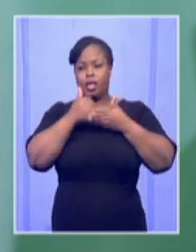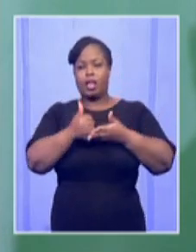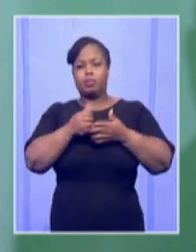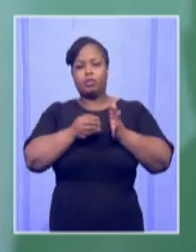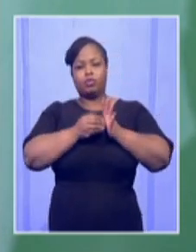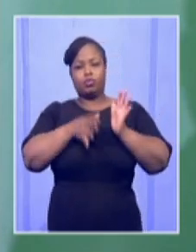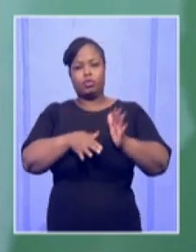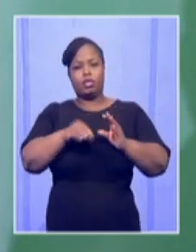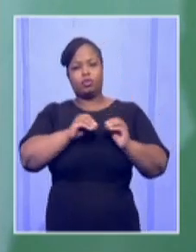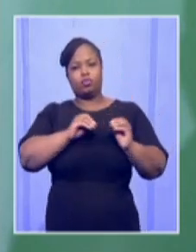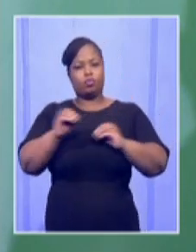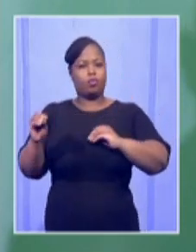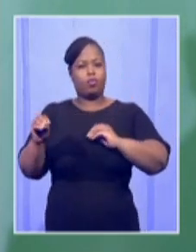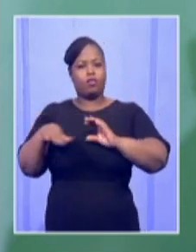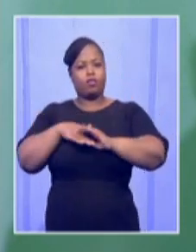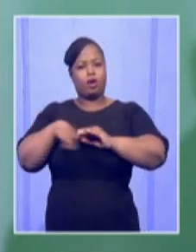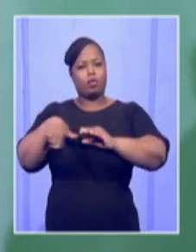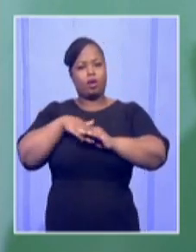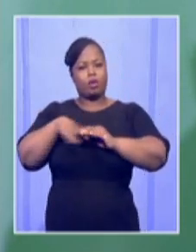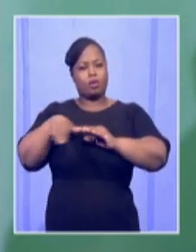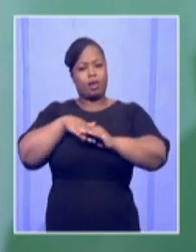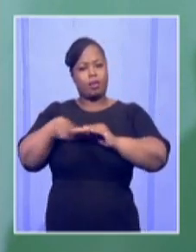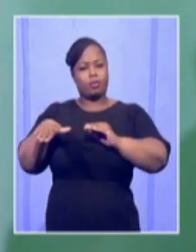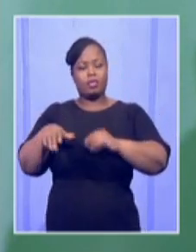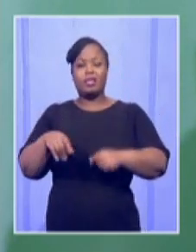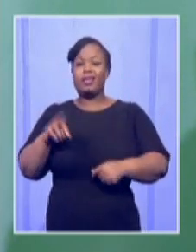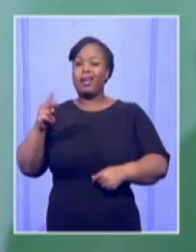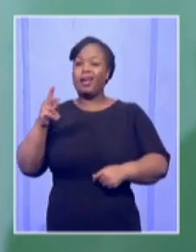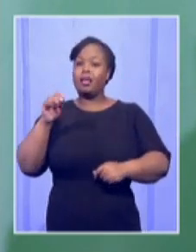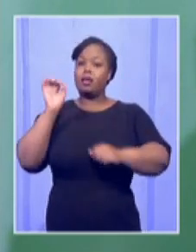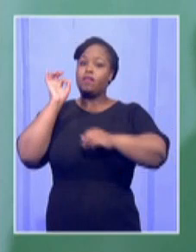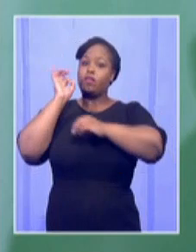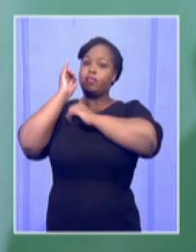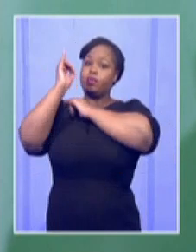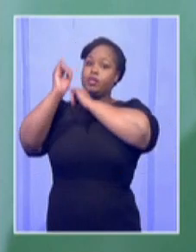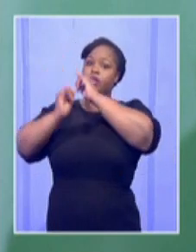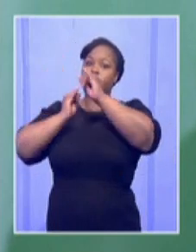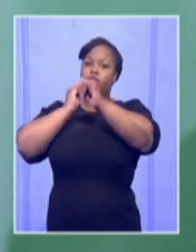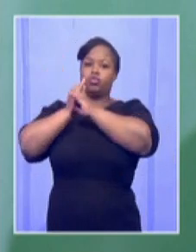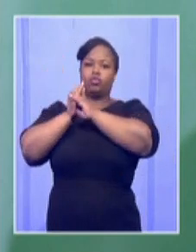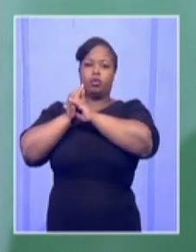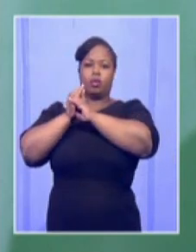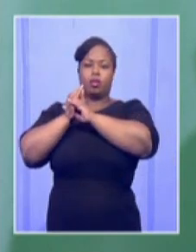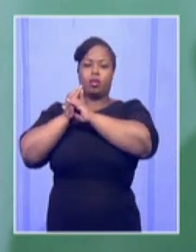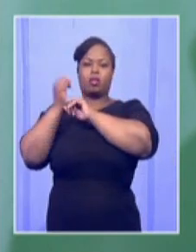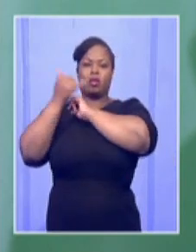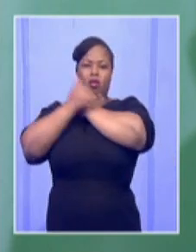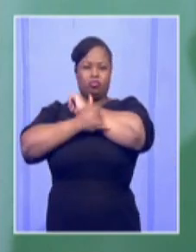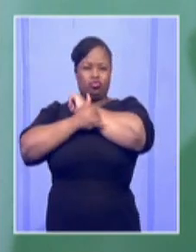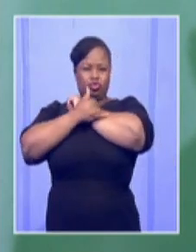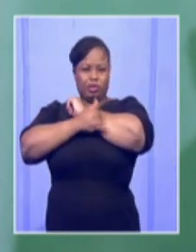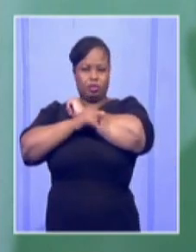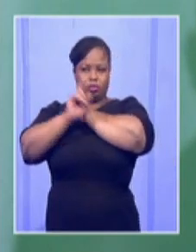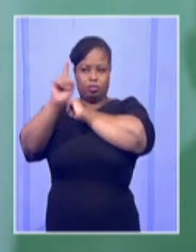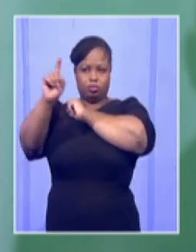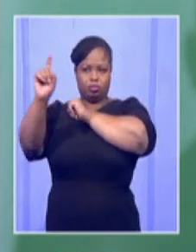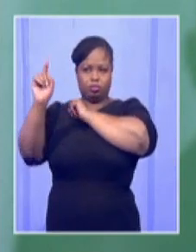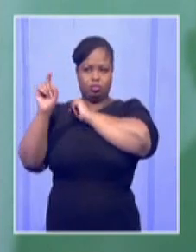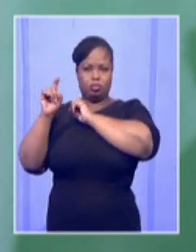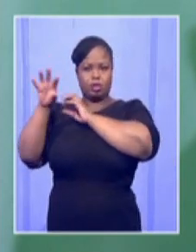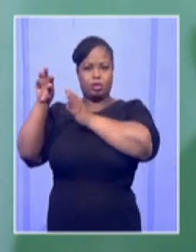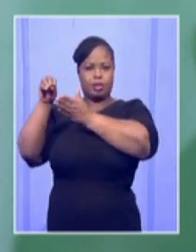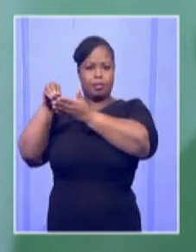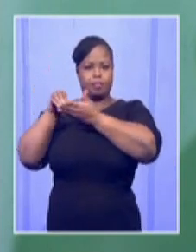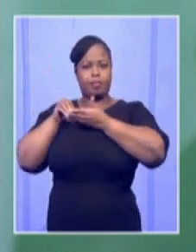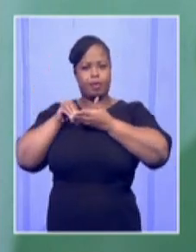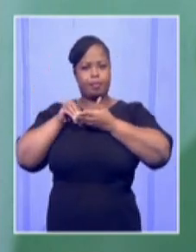and also issues of repatriation of a student from other countries. But going forward is